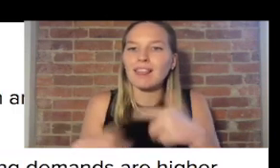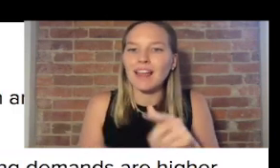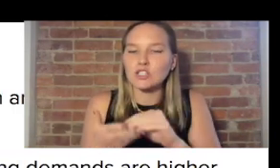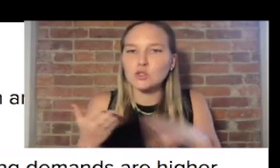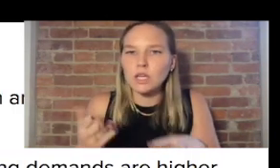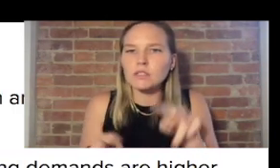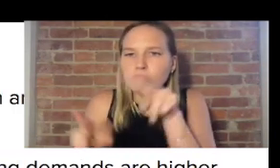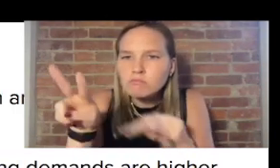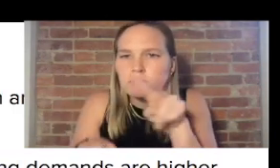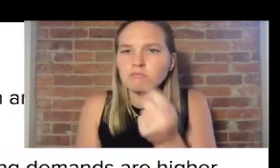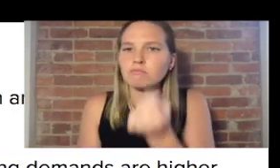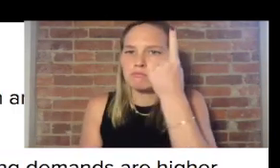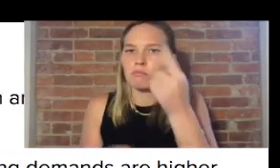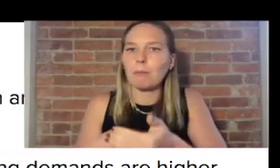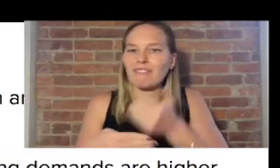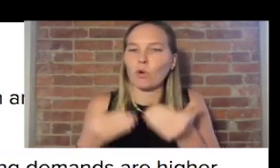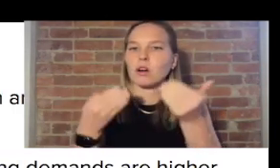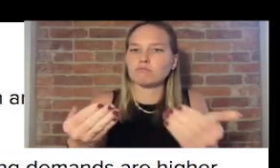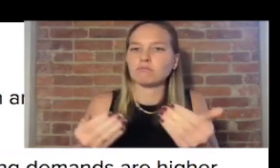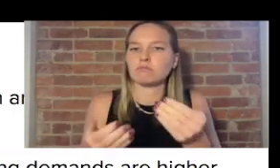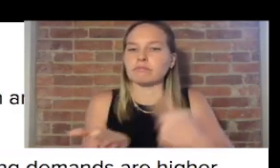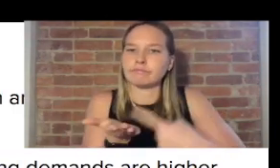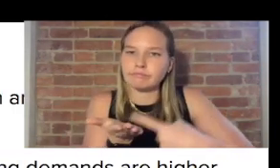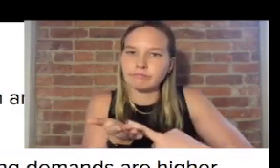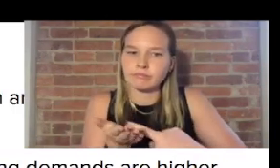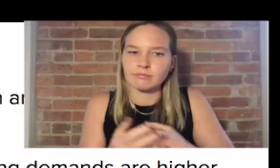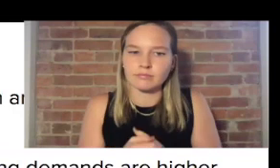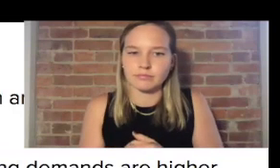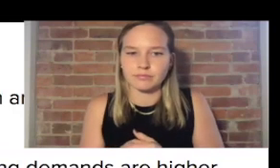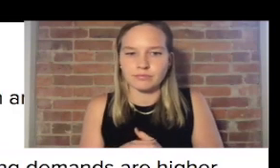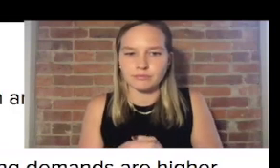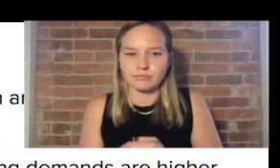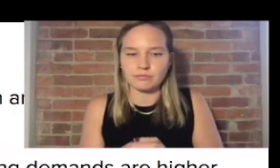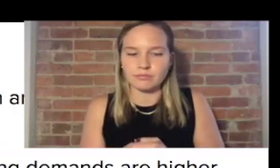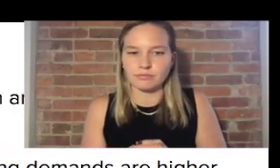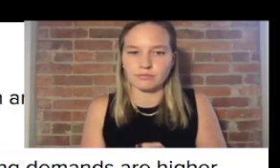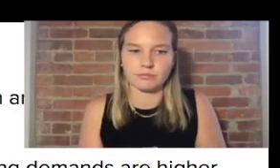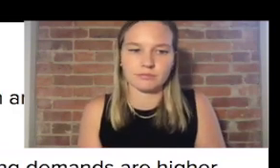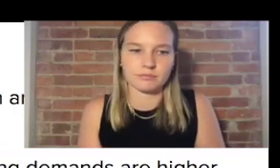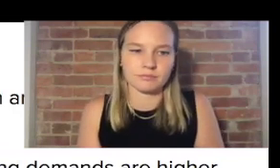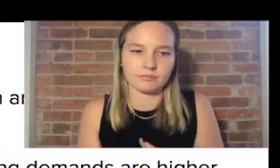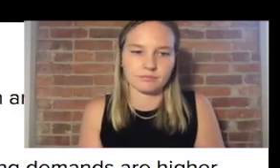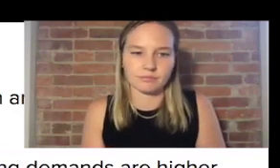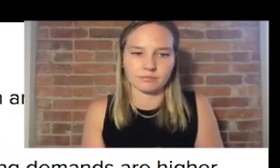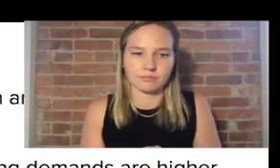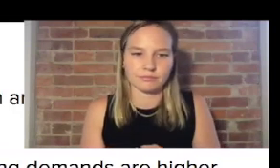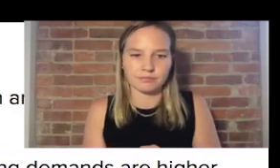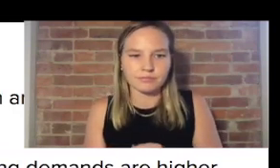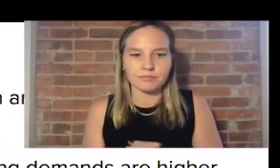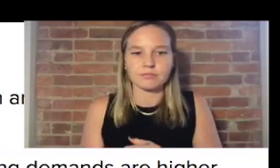for example, if you present a graphic on the screen, give a child a minute to look at that graphic before engaging in discussion.